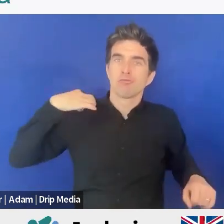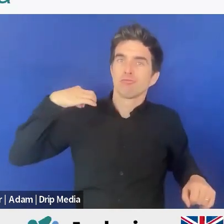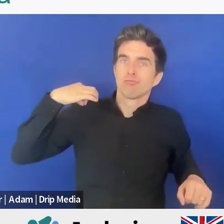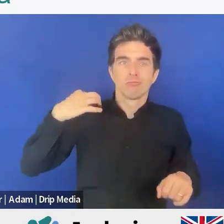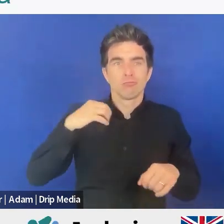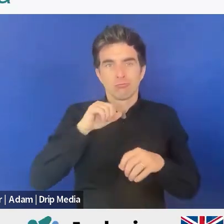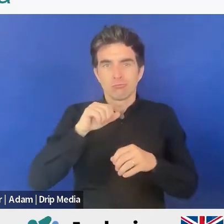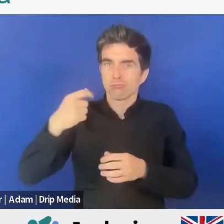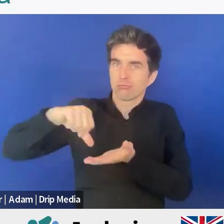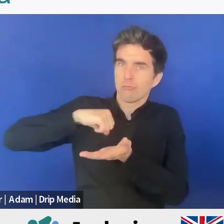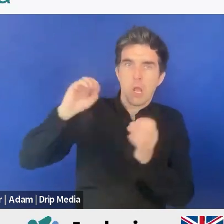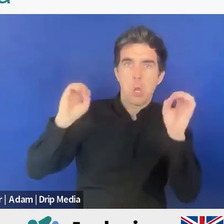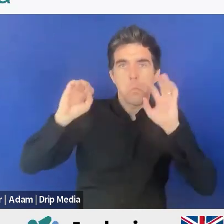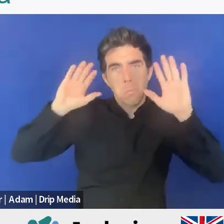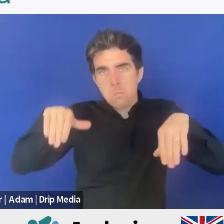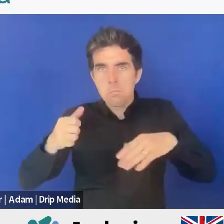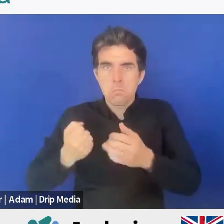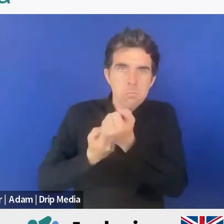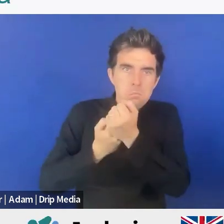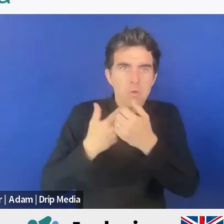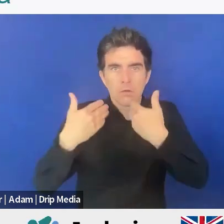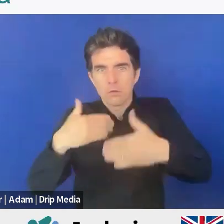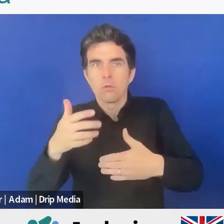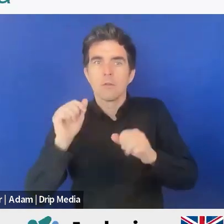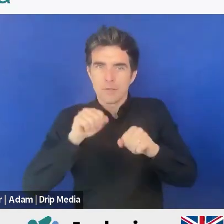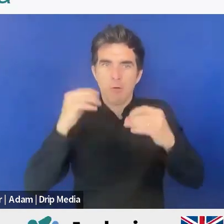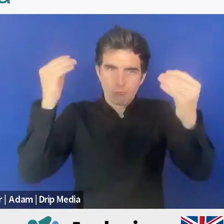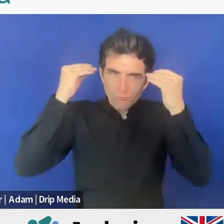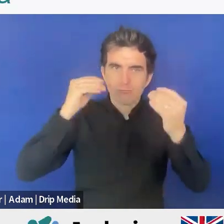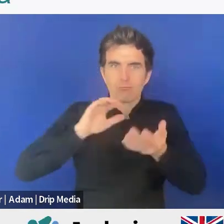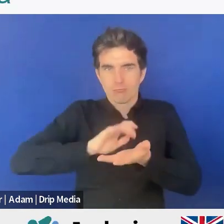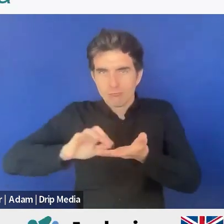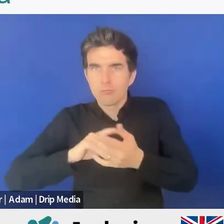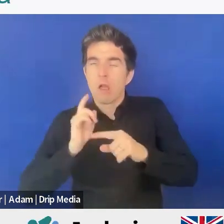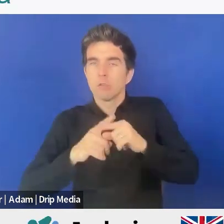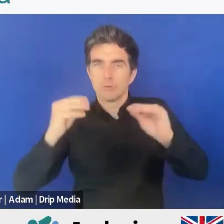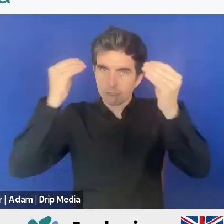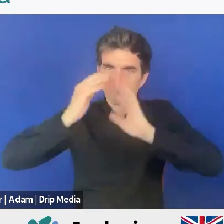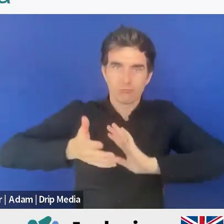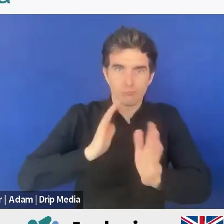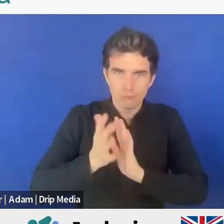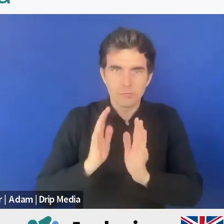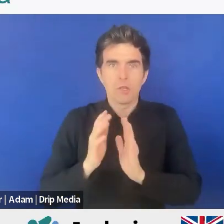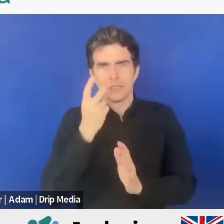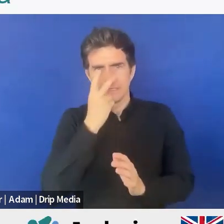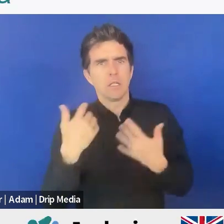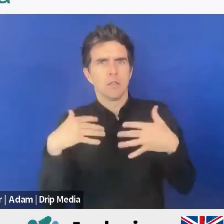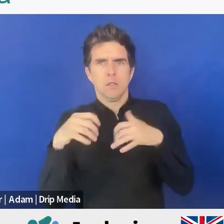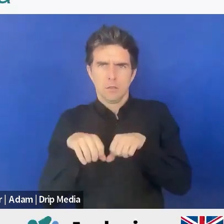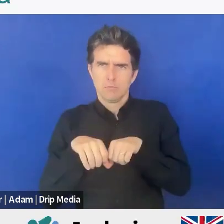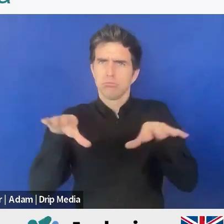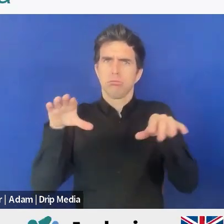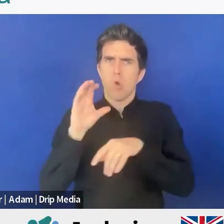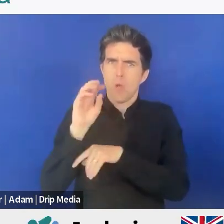ways the OPDs in particular supported to identify the right sort of equipment. There was a lot of materials that could come up easily through India, but there